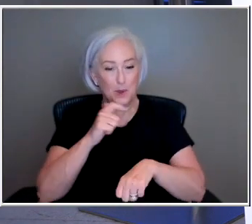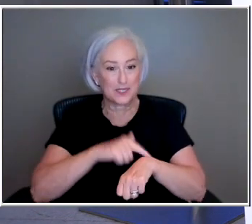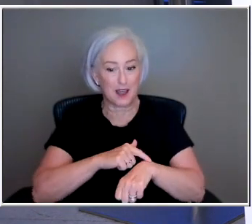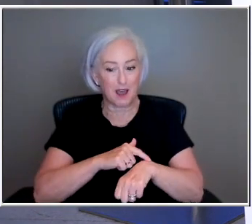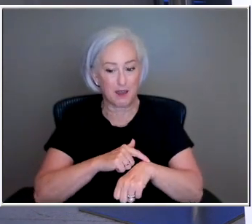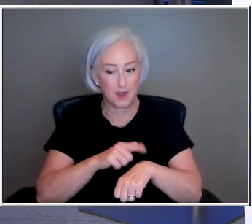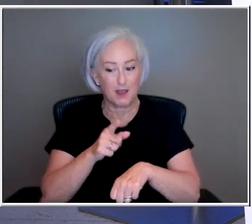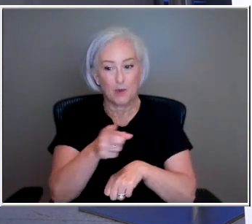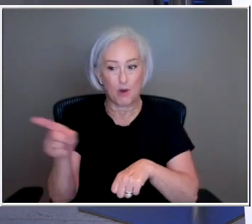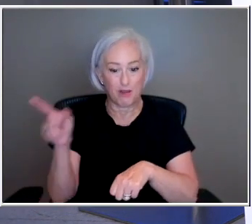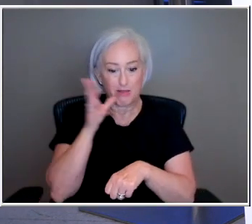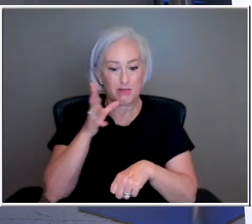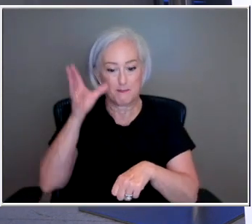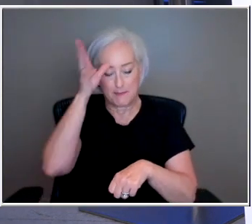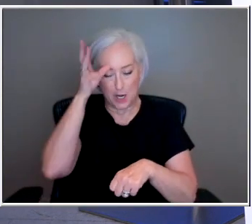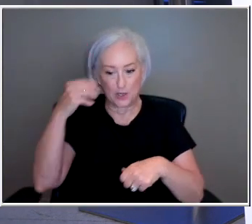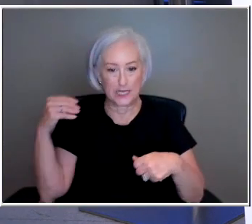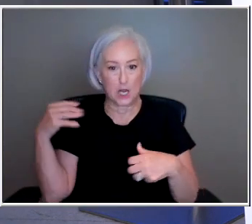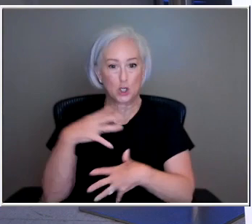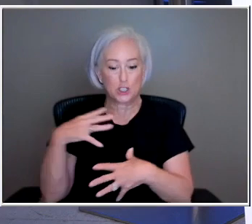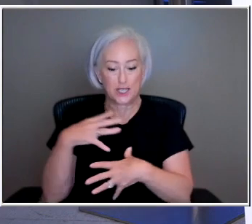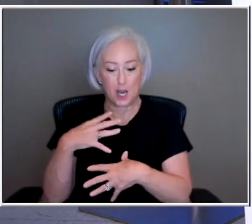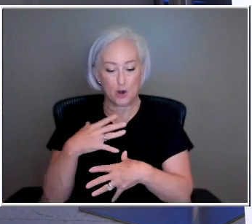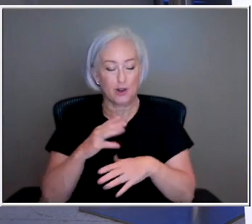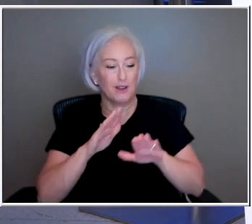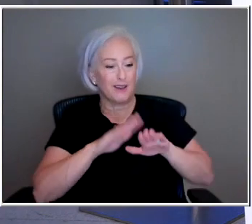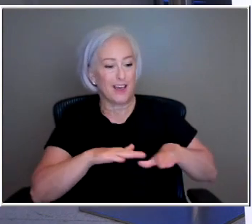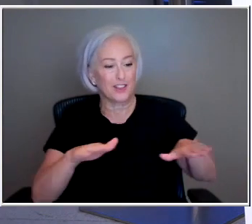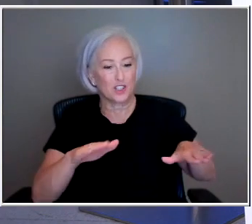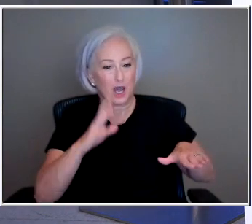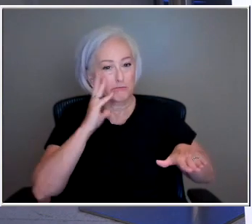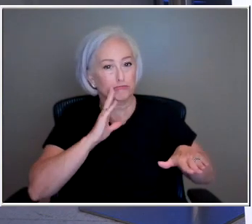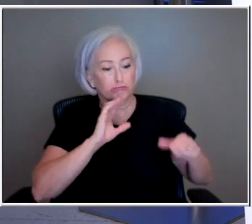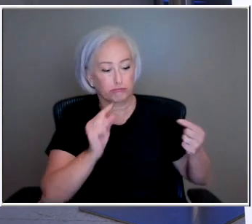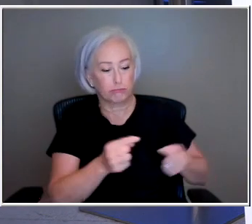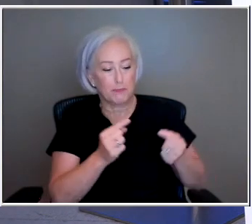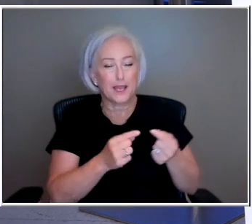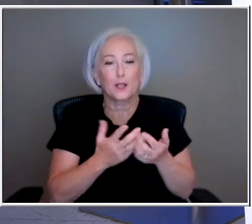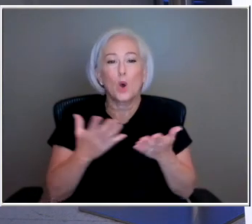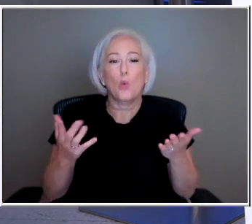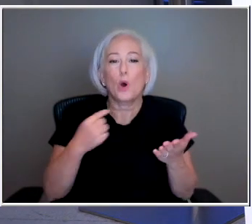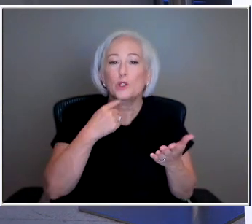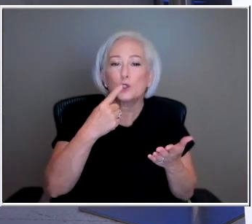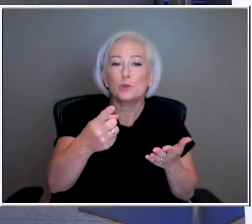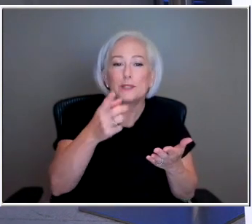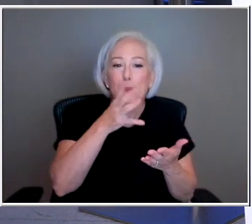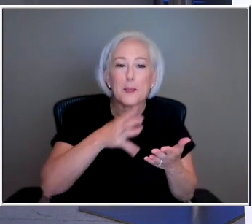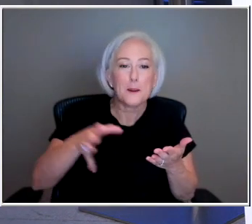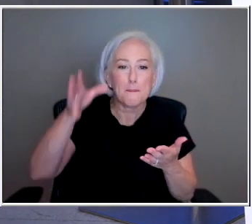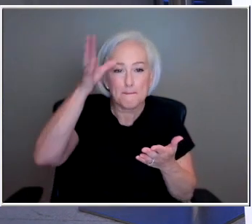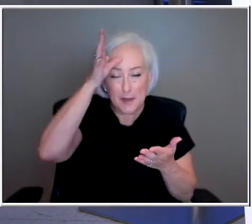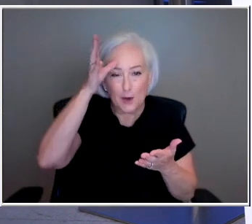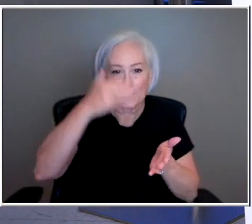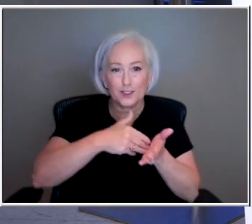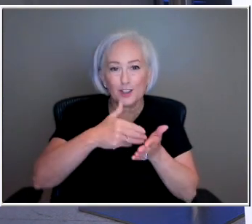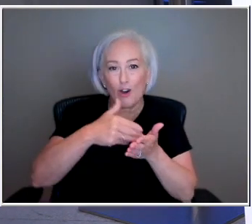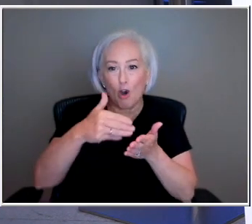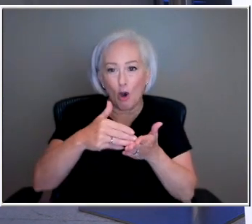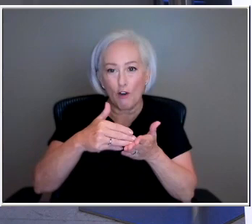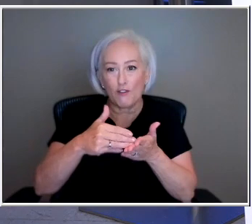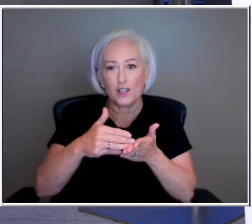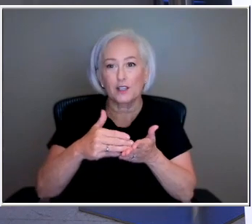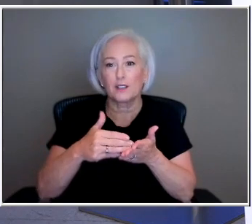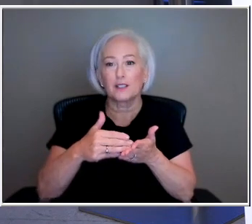and pain. What do you find yourself telling those parents most frequently? Is there anything that's kind of